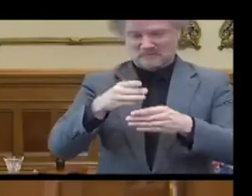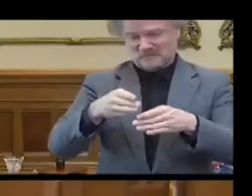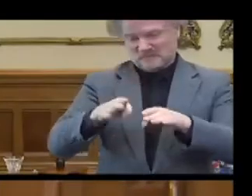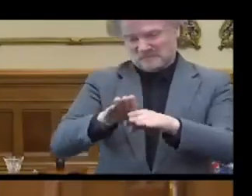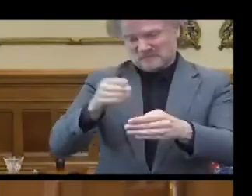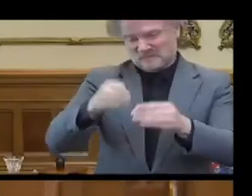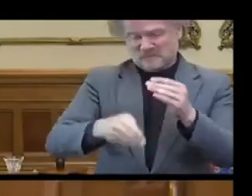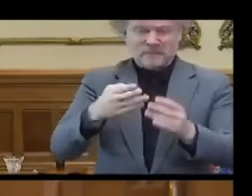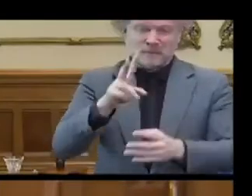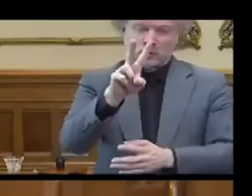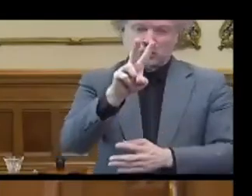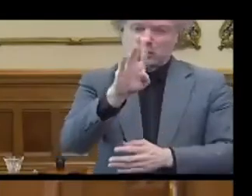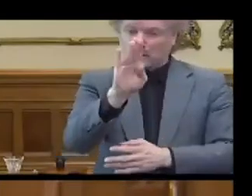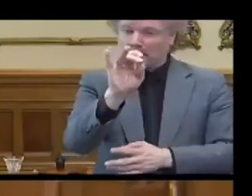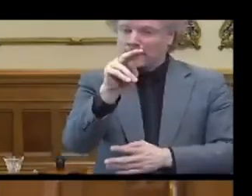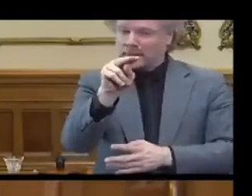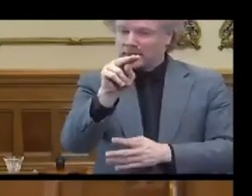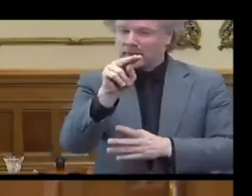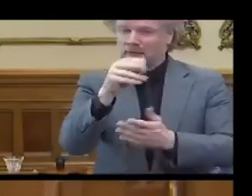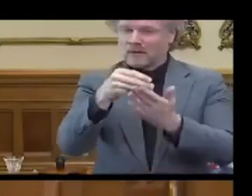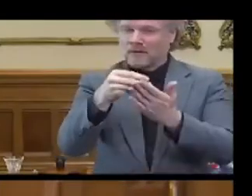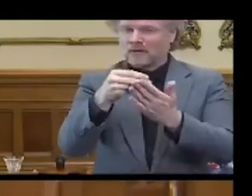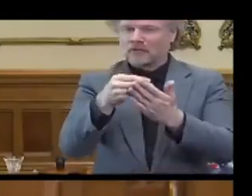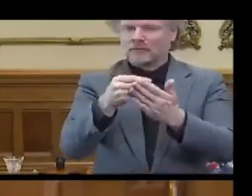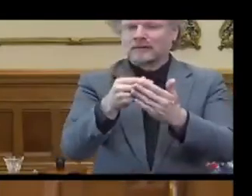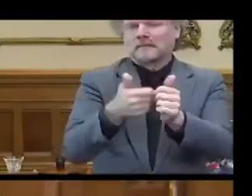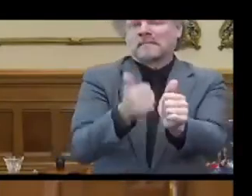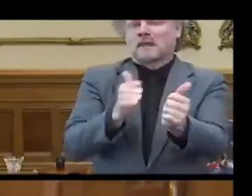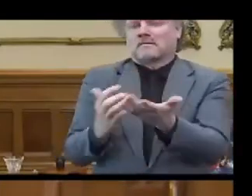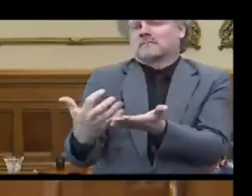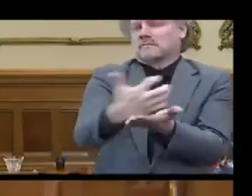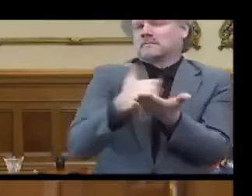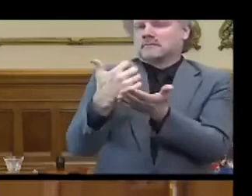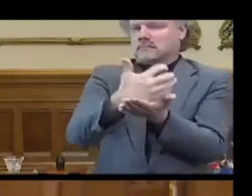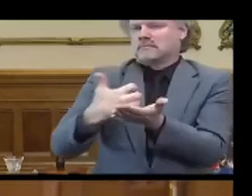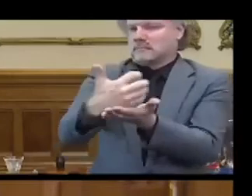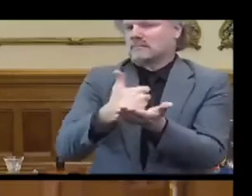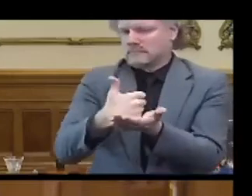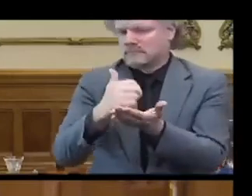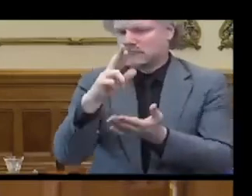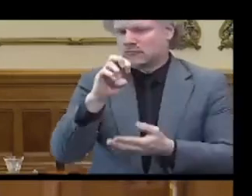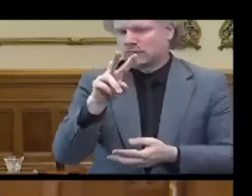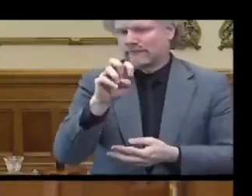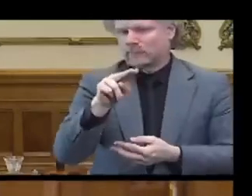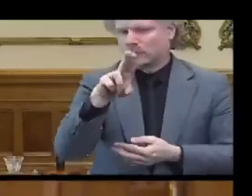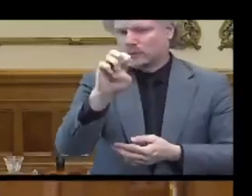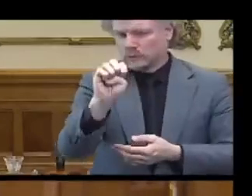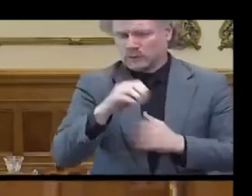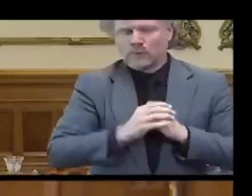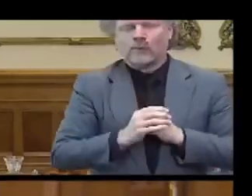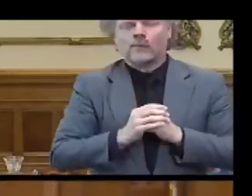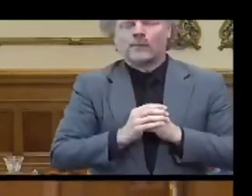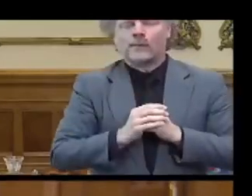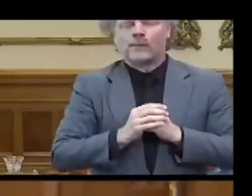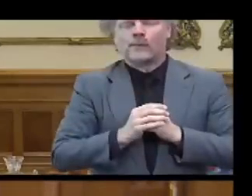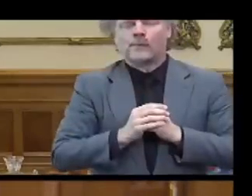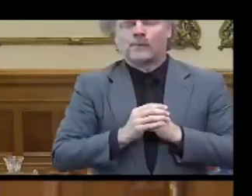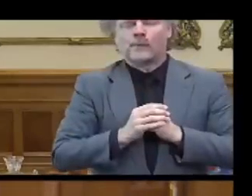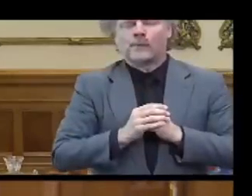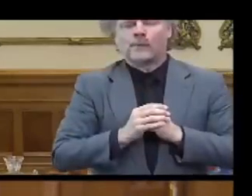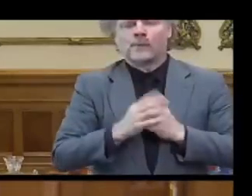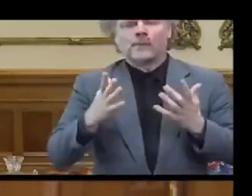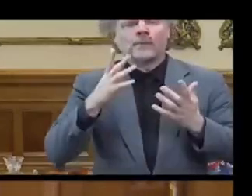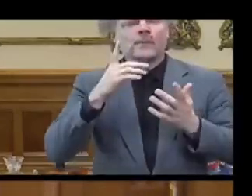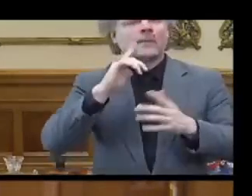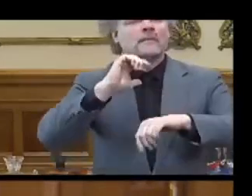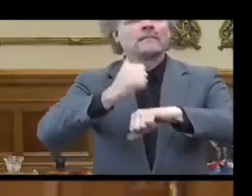approaching $2 billion behind our revenue forecast. And so based on a